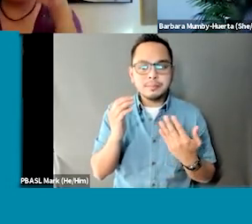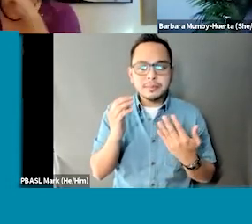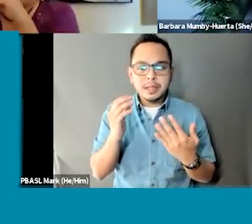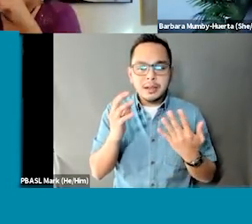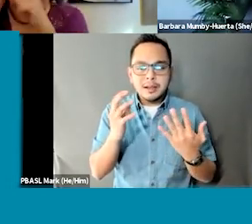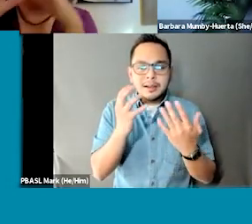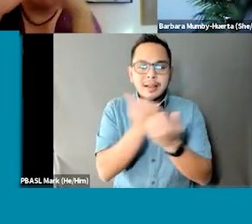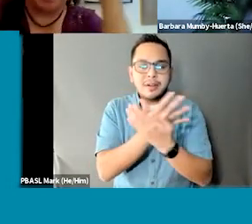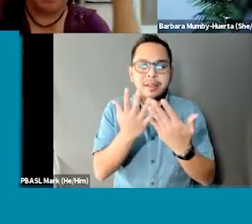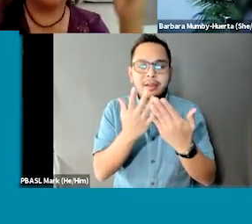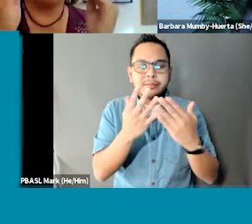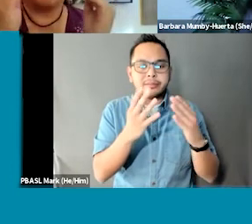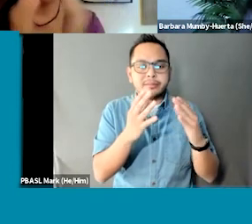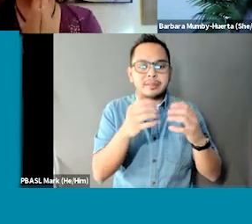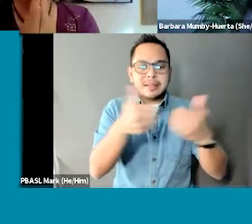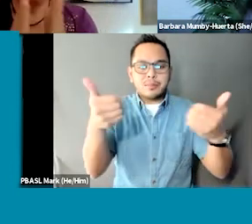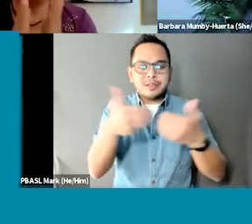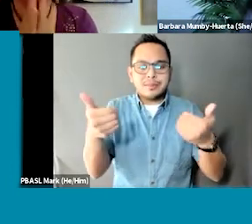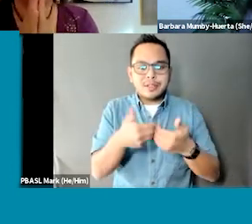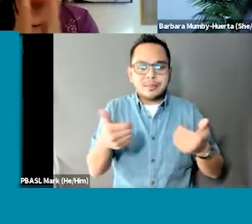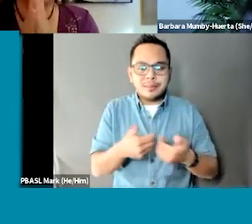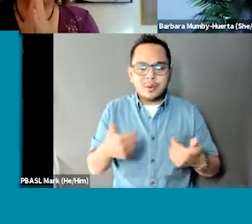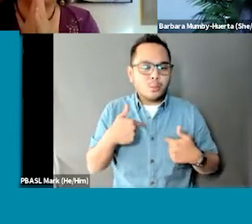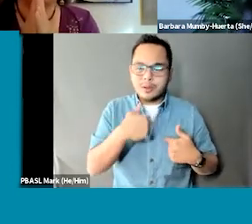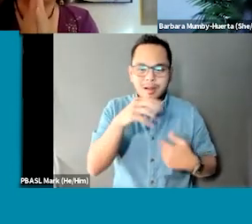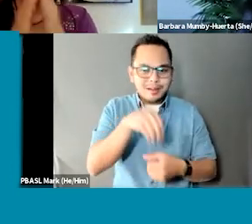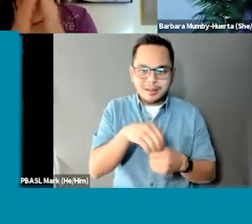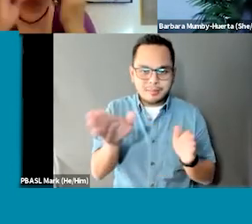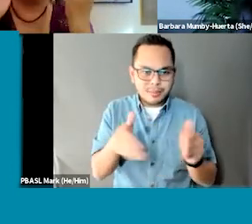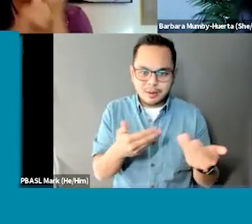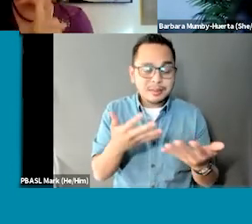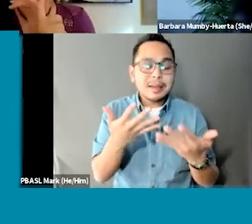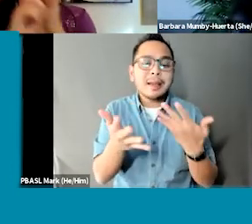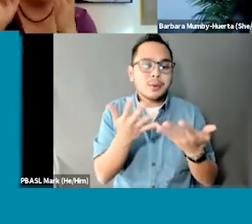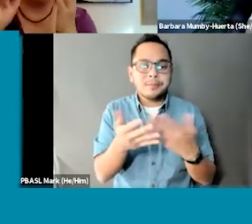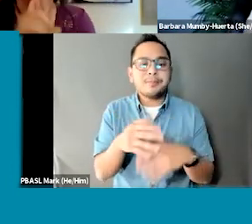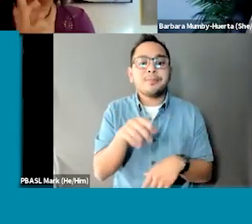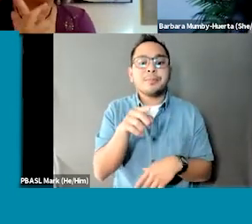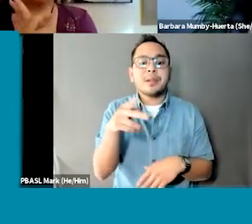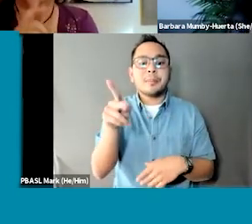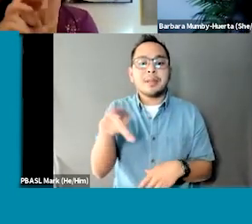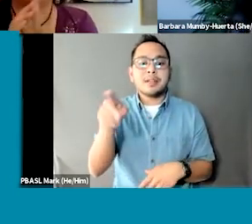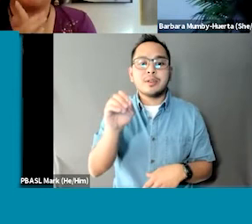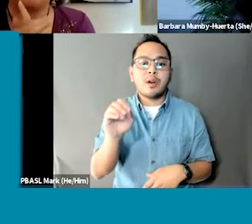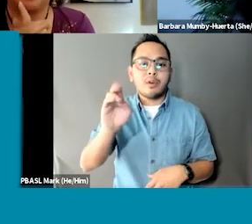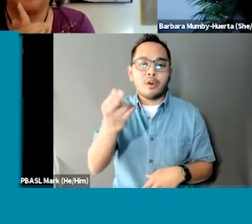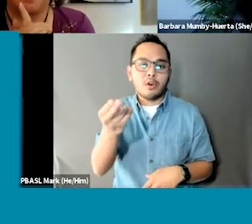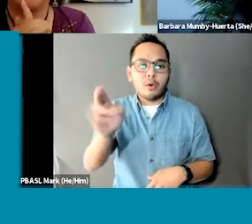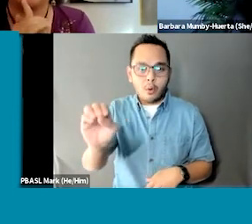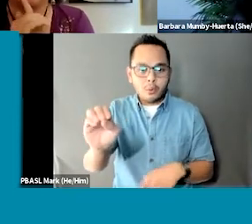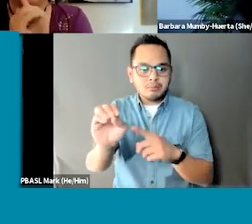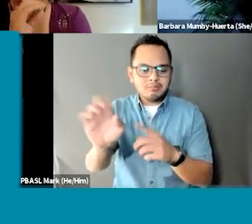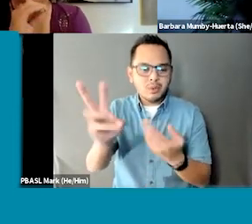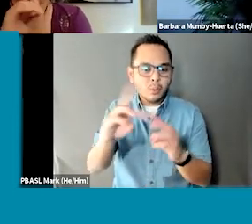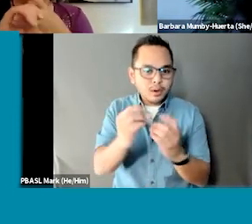Everything's in a box and we're not in the box. So anyway, A Place of Our Own is workshops, art exhibitions, and public